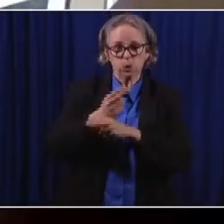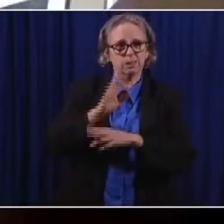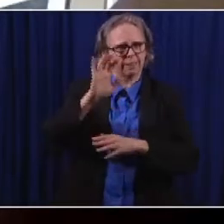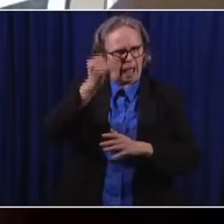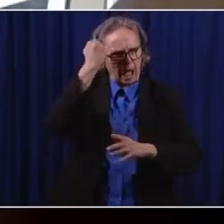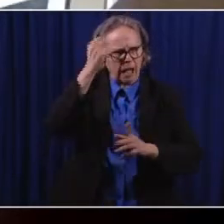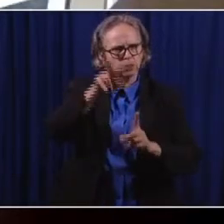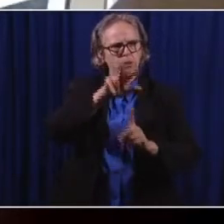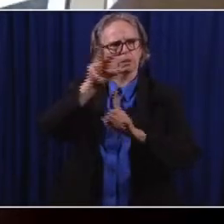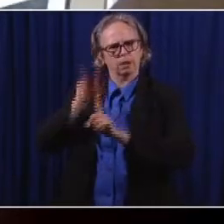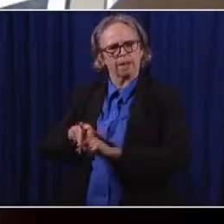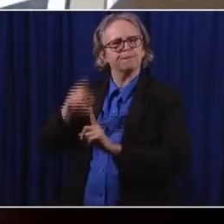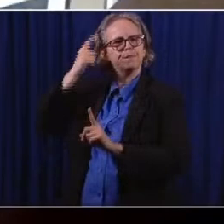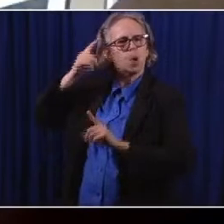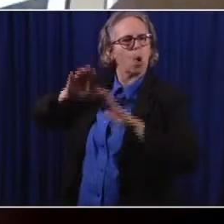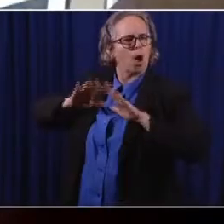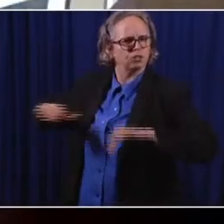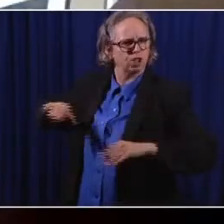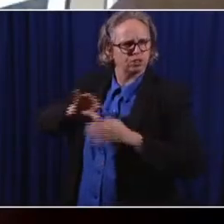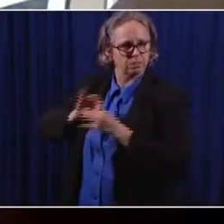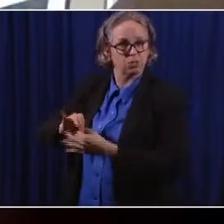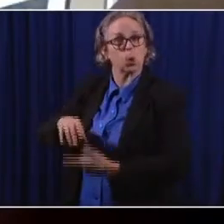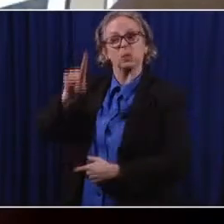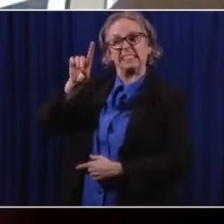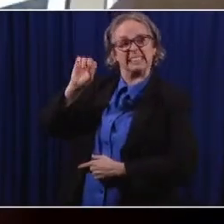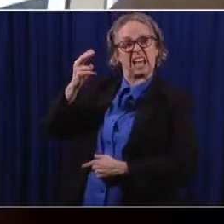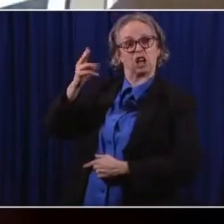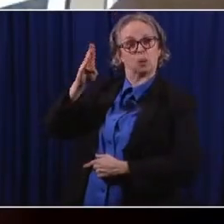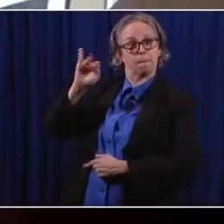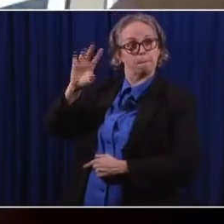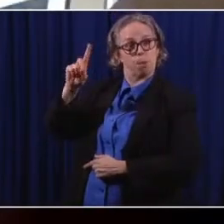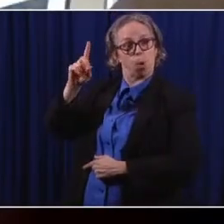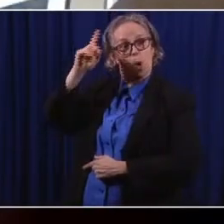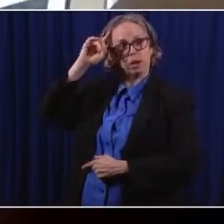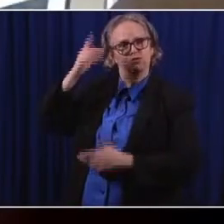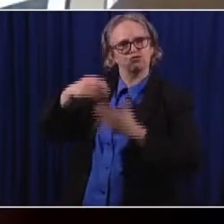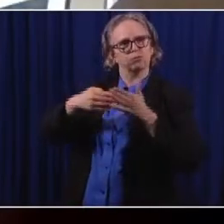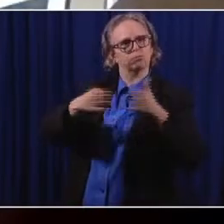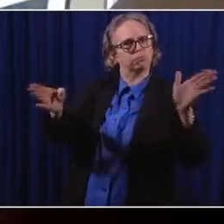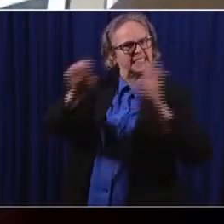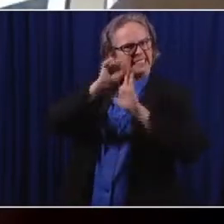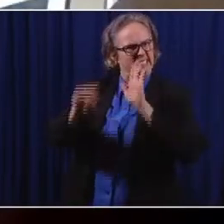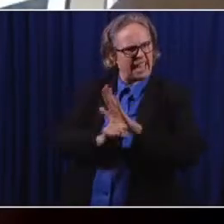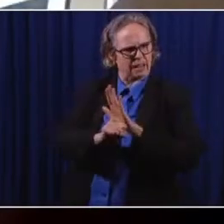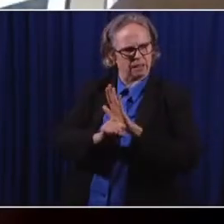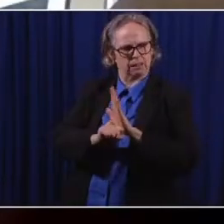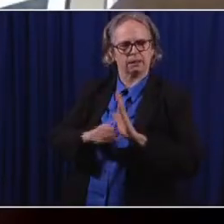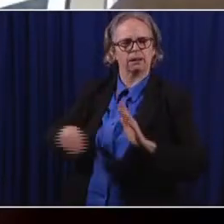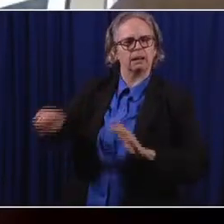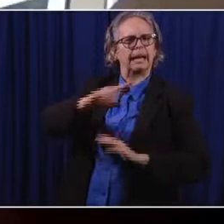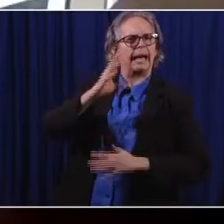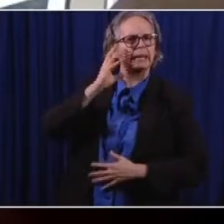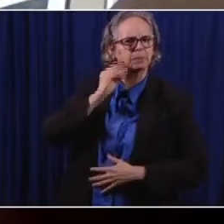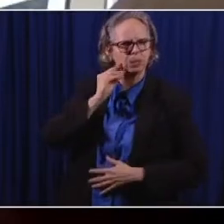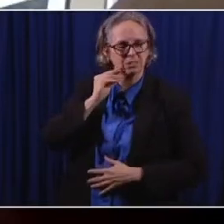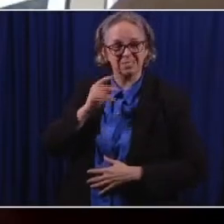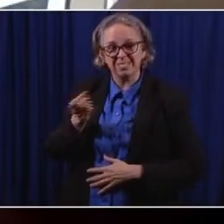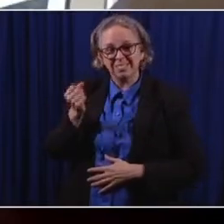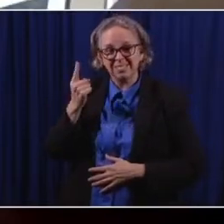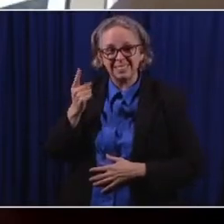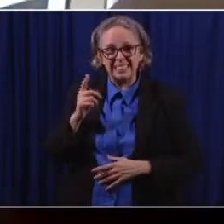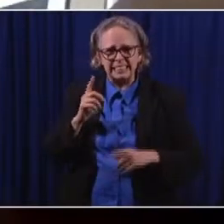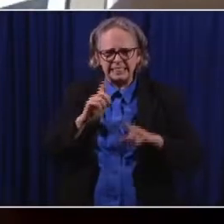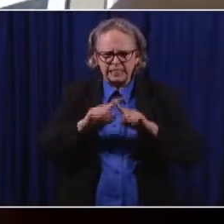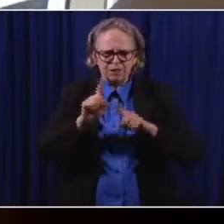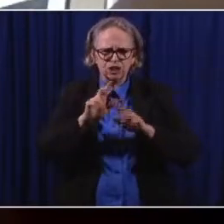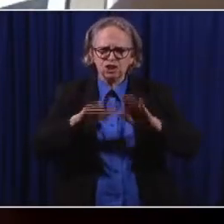dashboard currently really reflects the experience that we've had across the state as we come together as children's hospitals through the Ohio Children's Hospital Association.